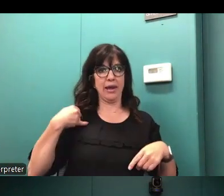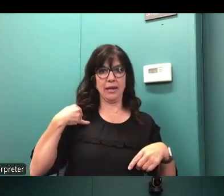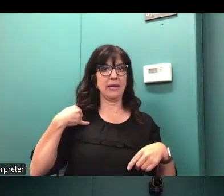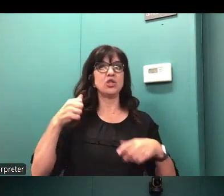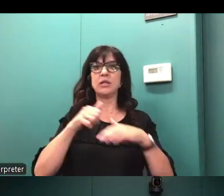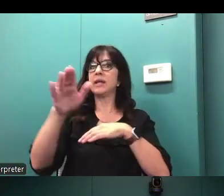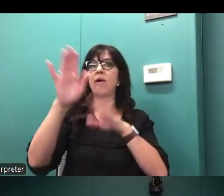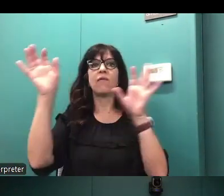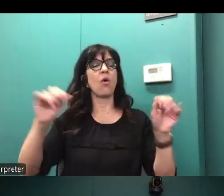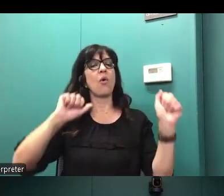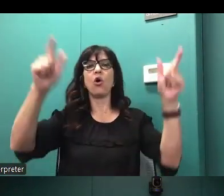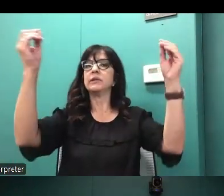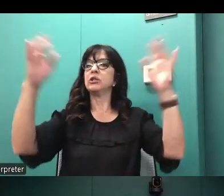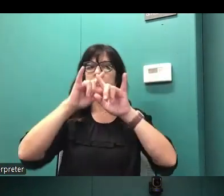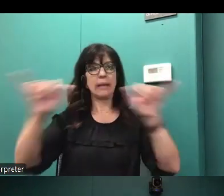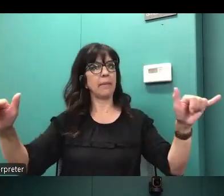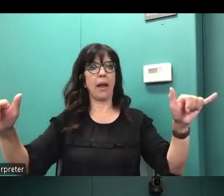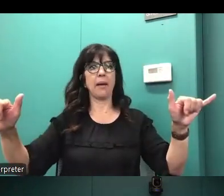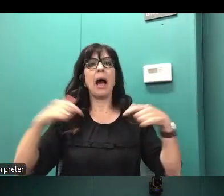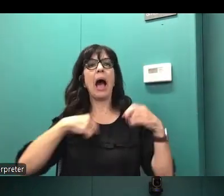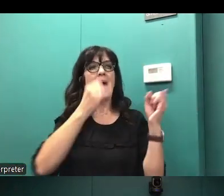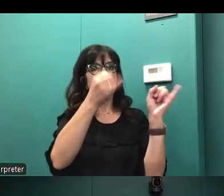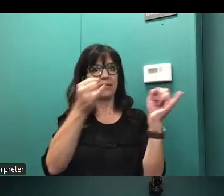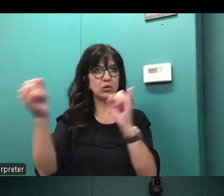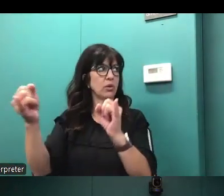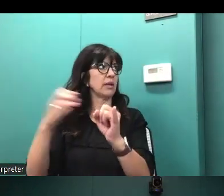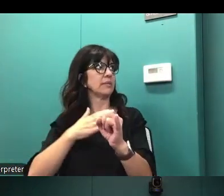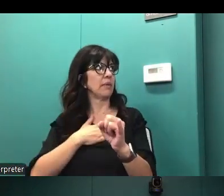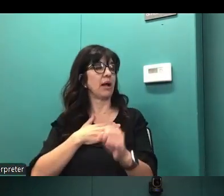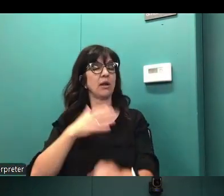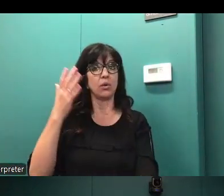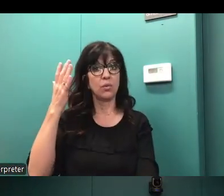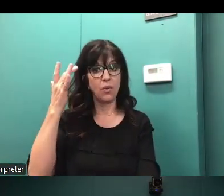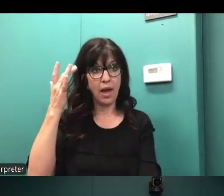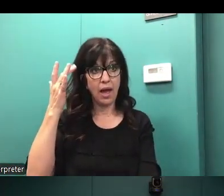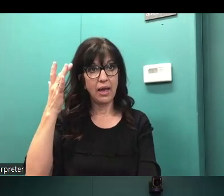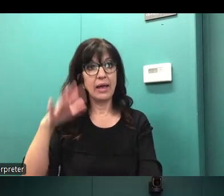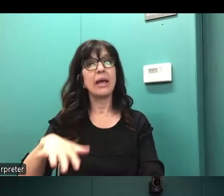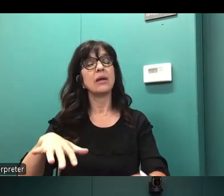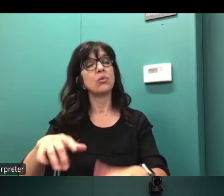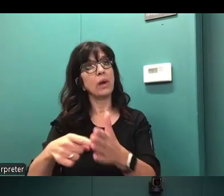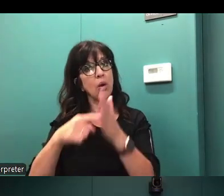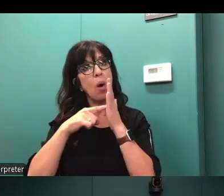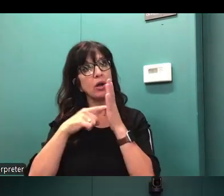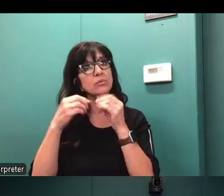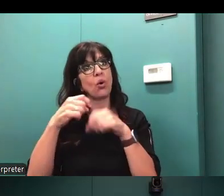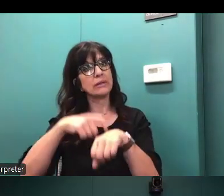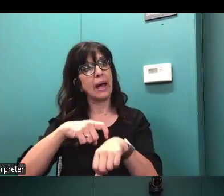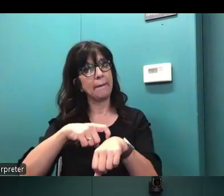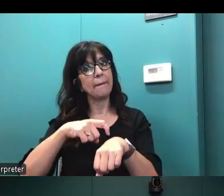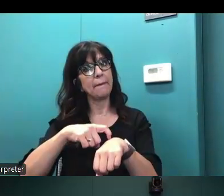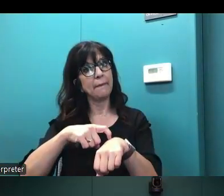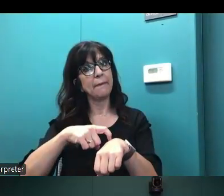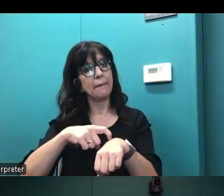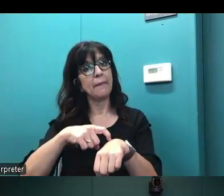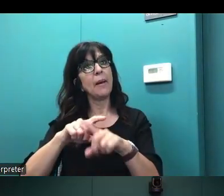all her teachers at once. It's the same form. I individualize mine because it takes more time. I'm going to tell you that right now. It takes